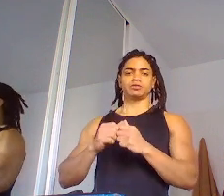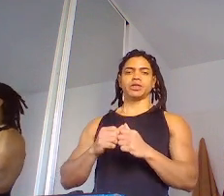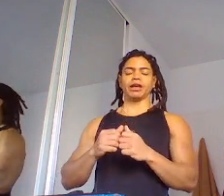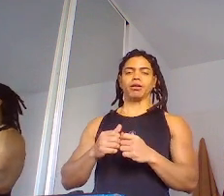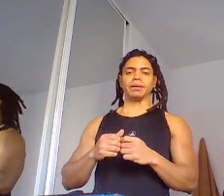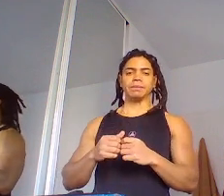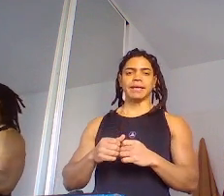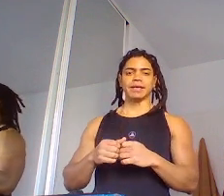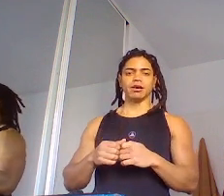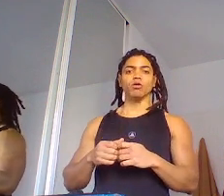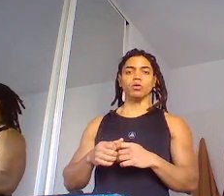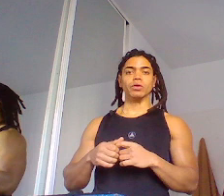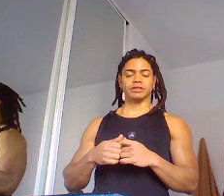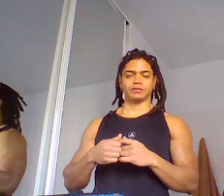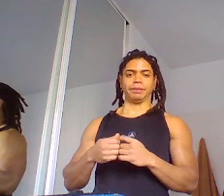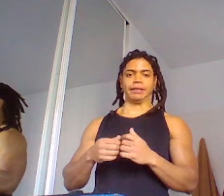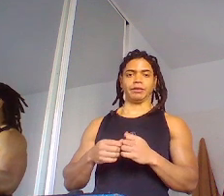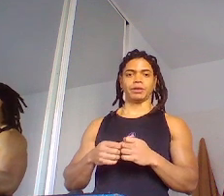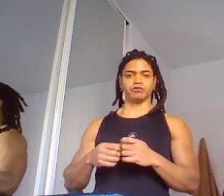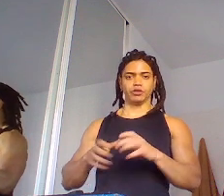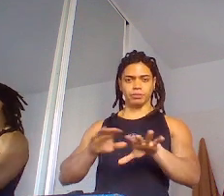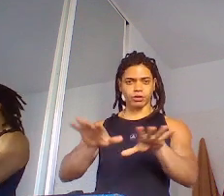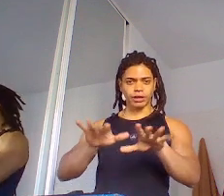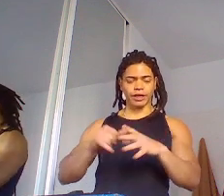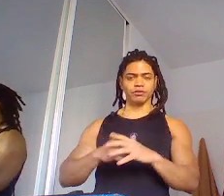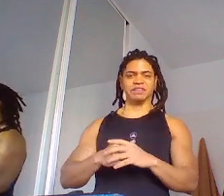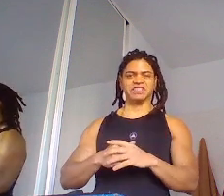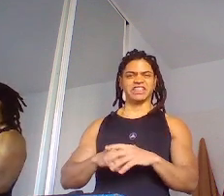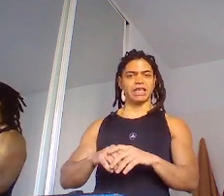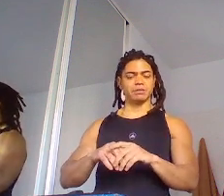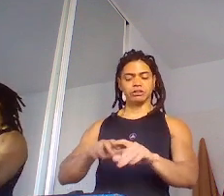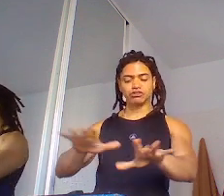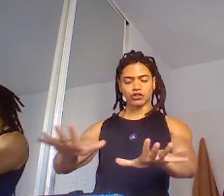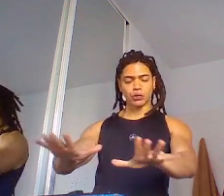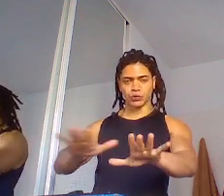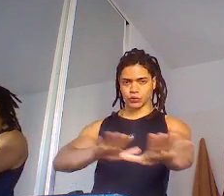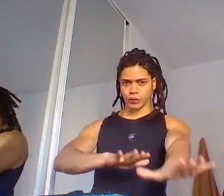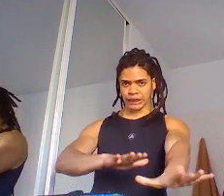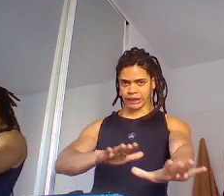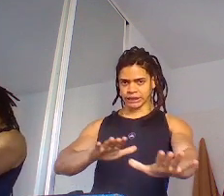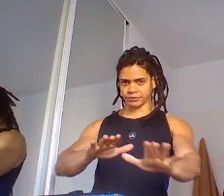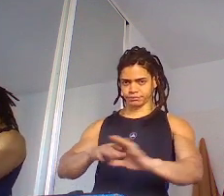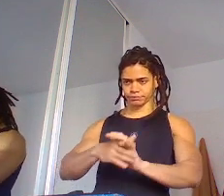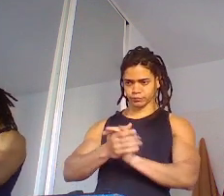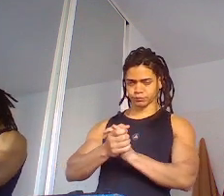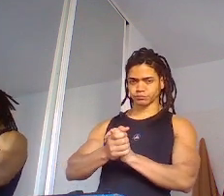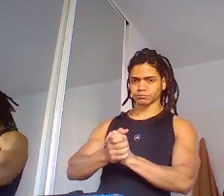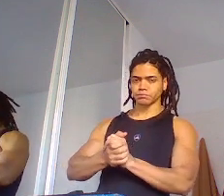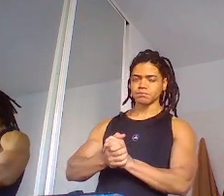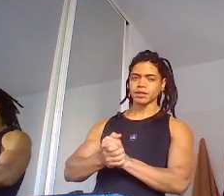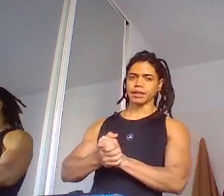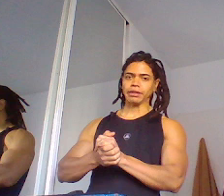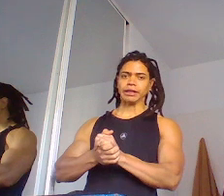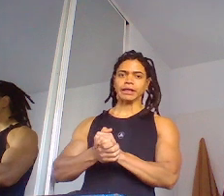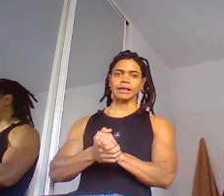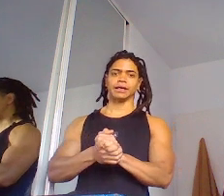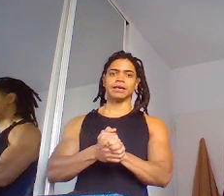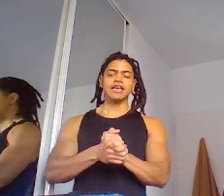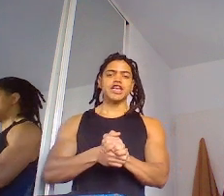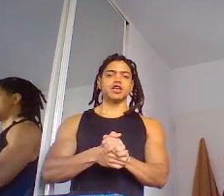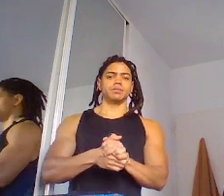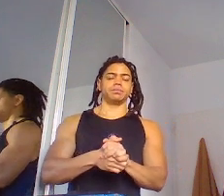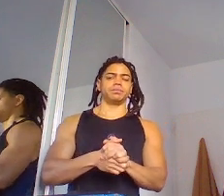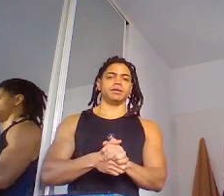how much money a company made or spent, right? So the bottom line of this statement show you is